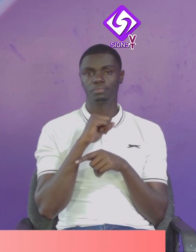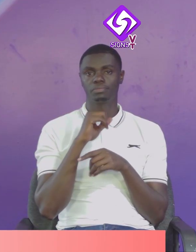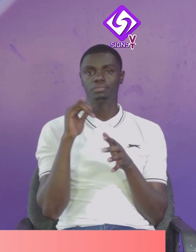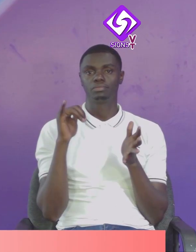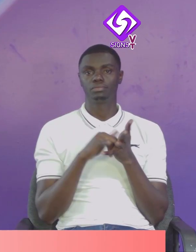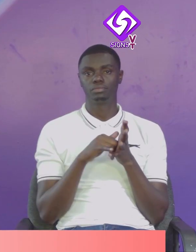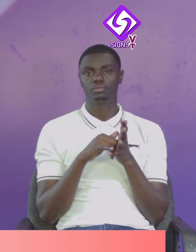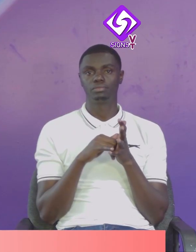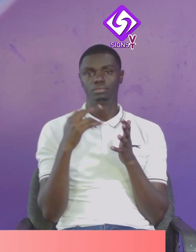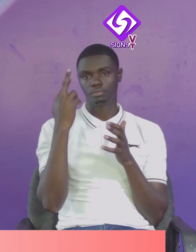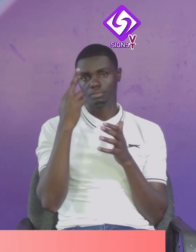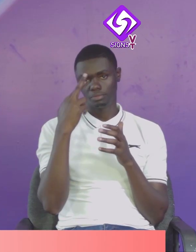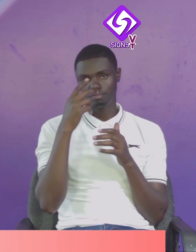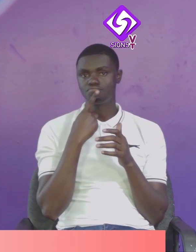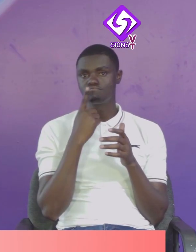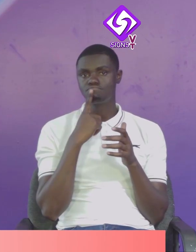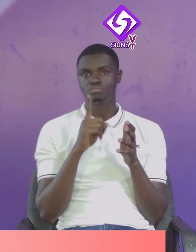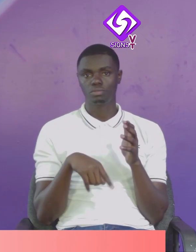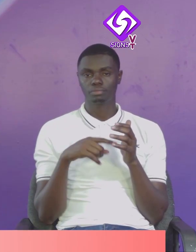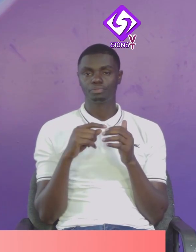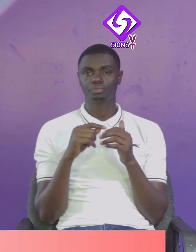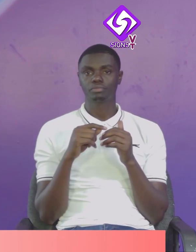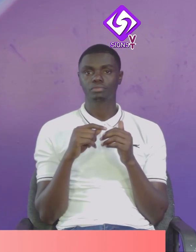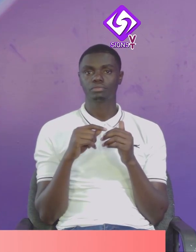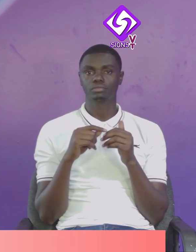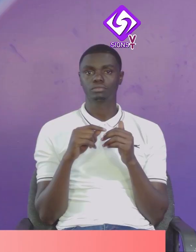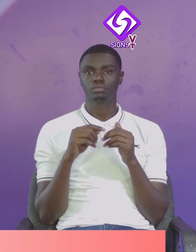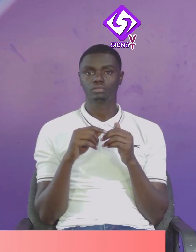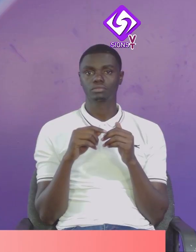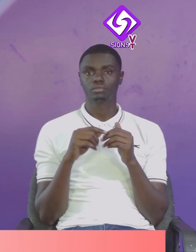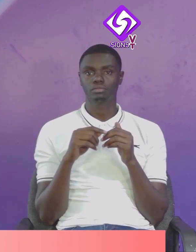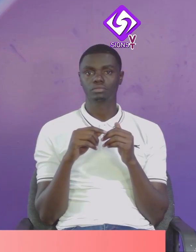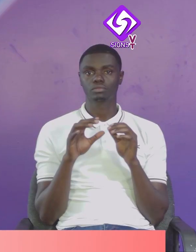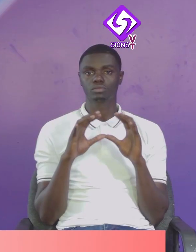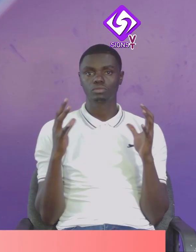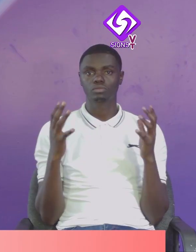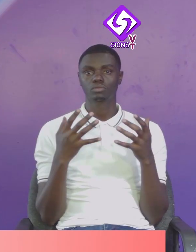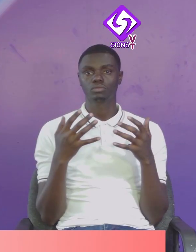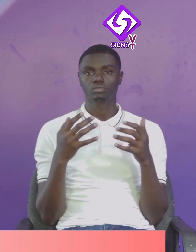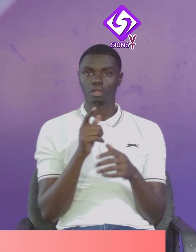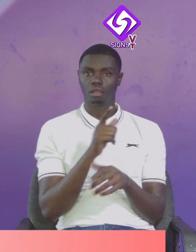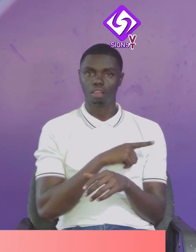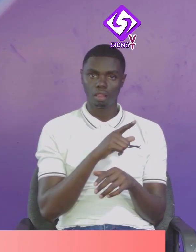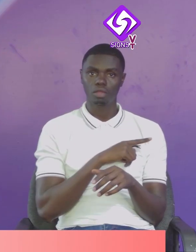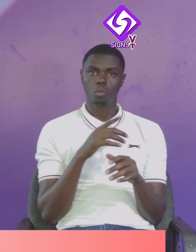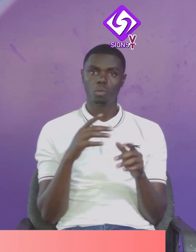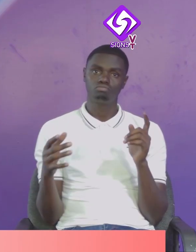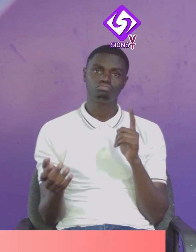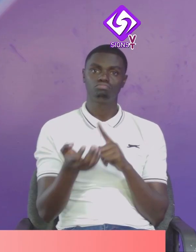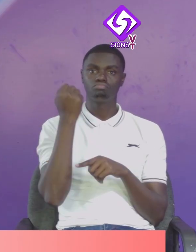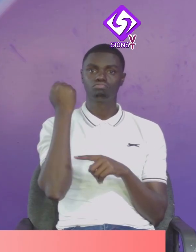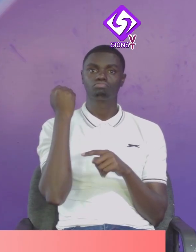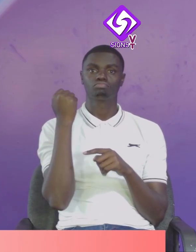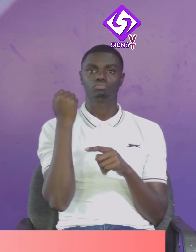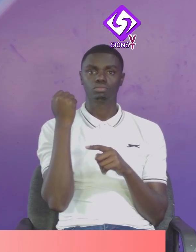the reasons I say this thing has to be the lucky one goes with it. Right. So it